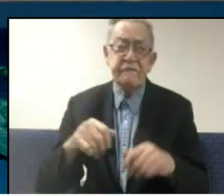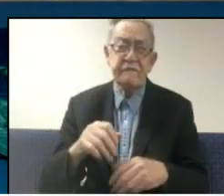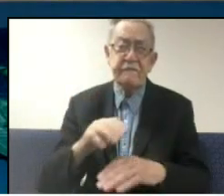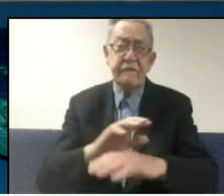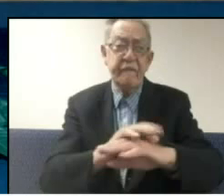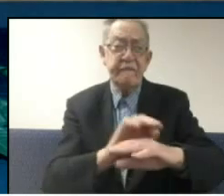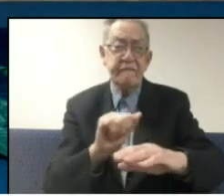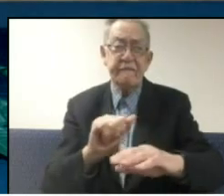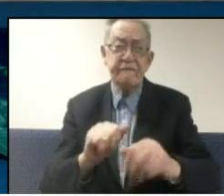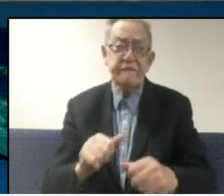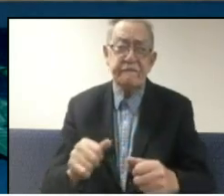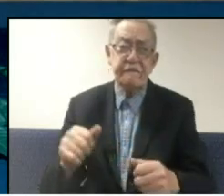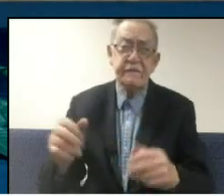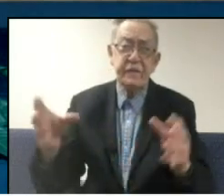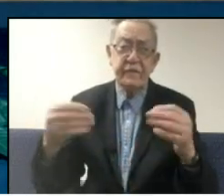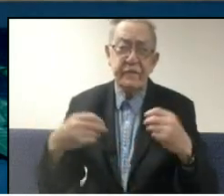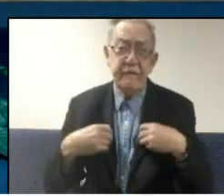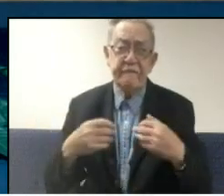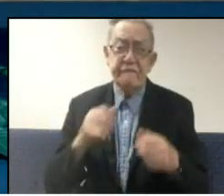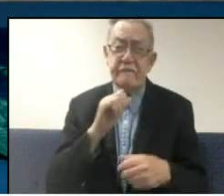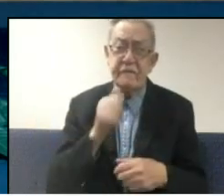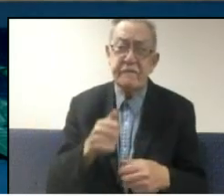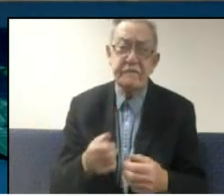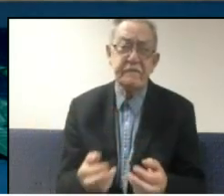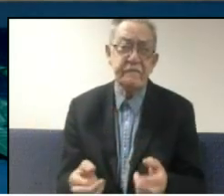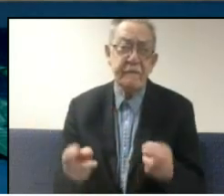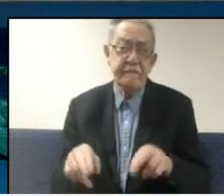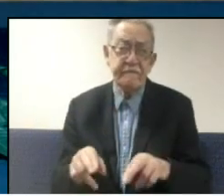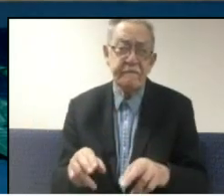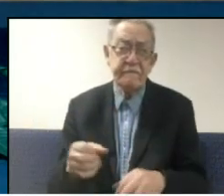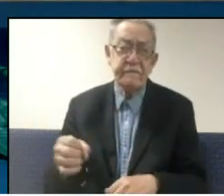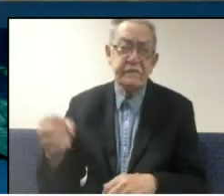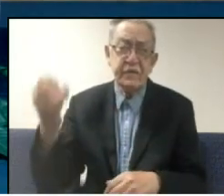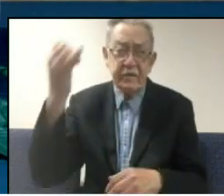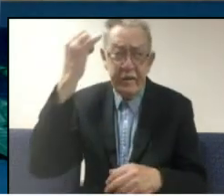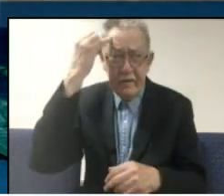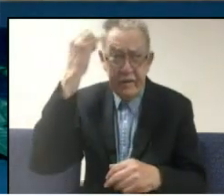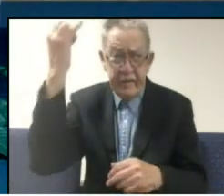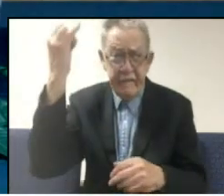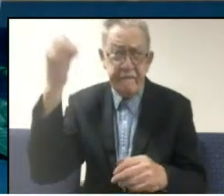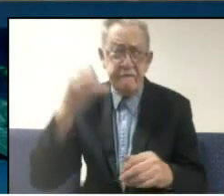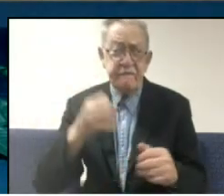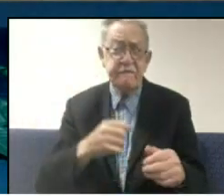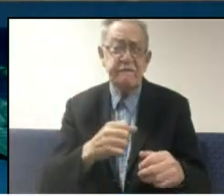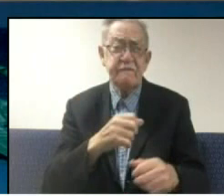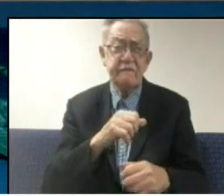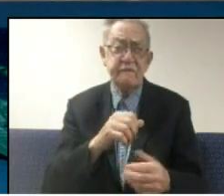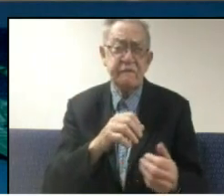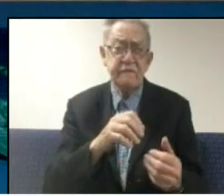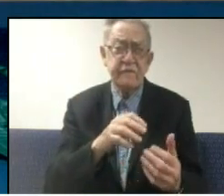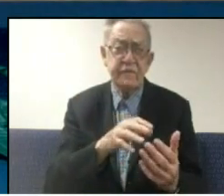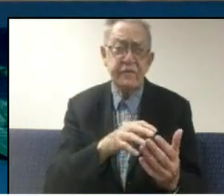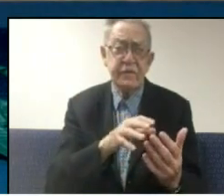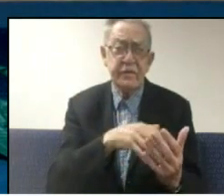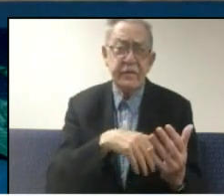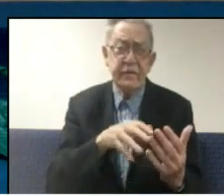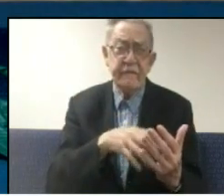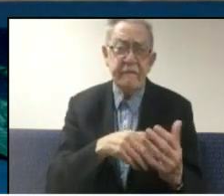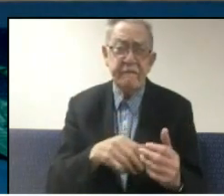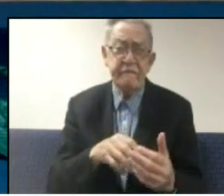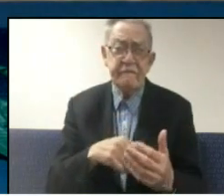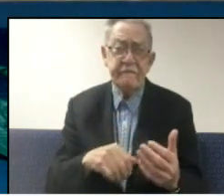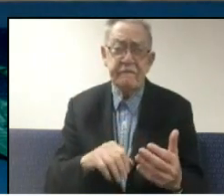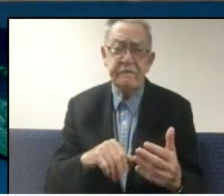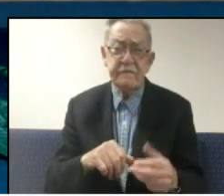calling that he received was not the result of ideology and of training, but it was the result of a